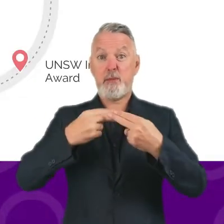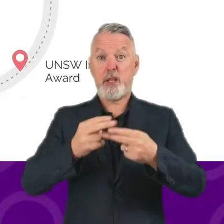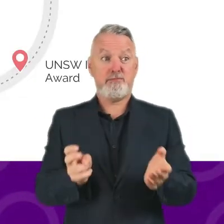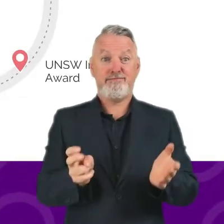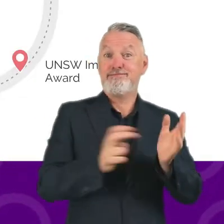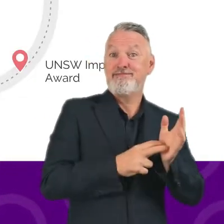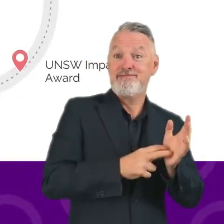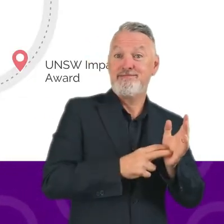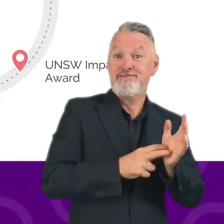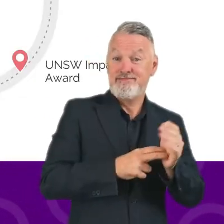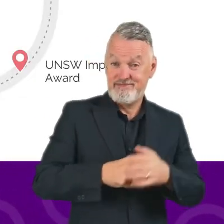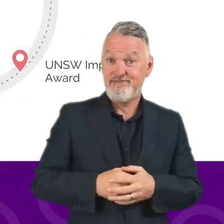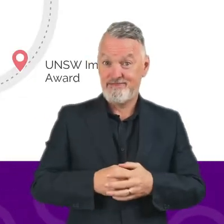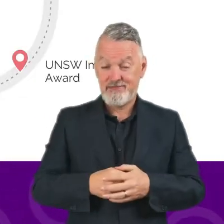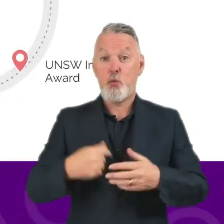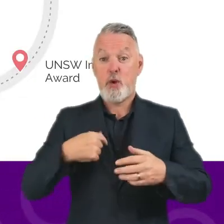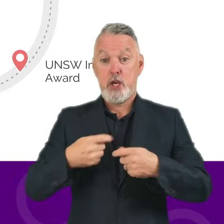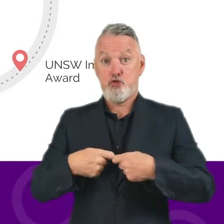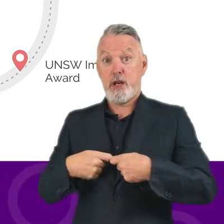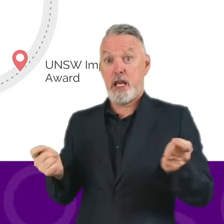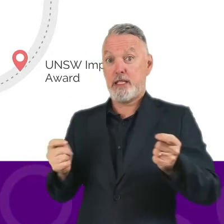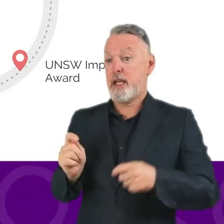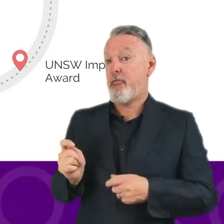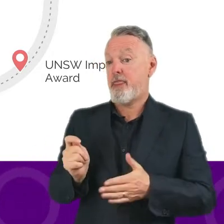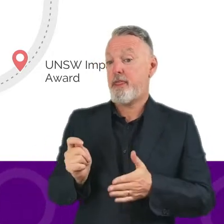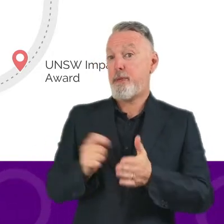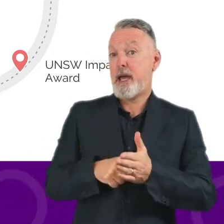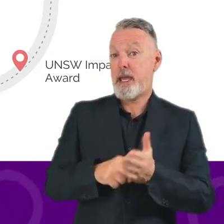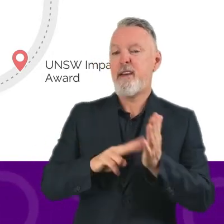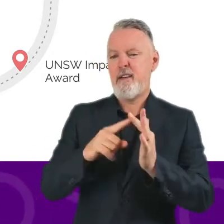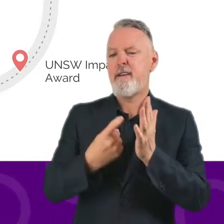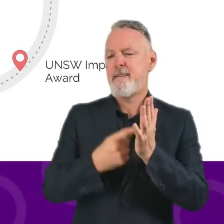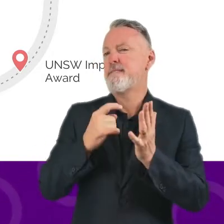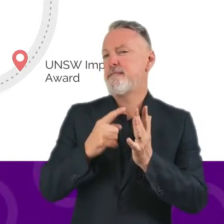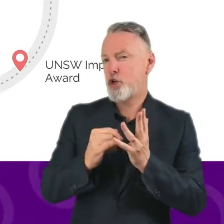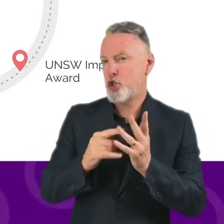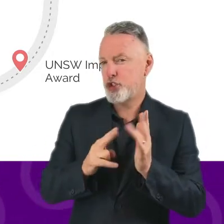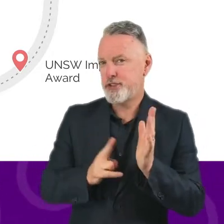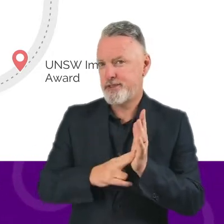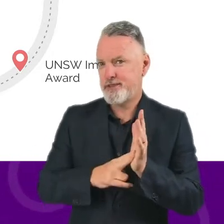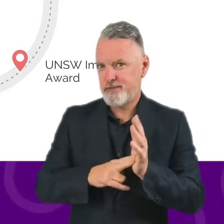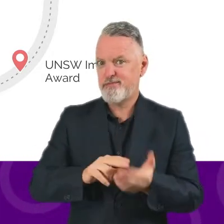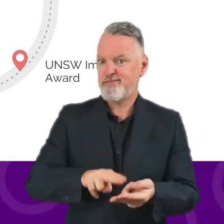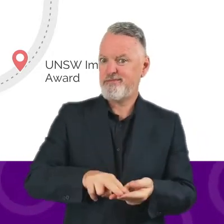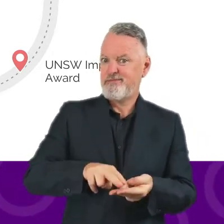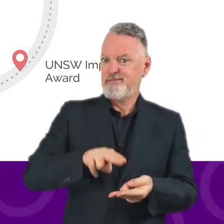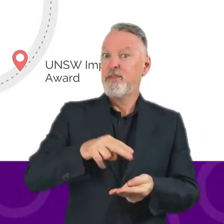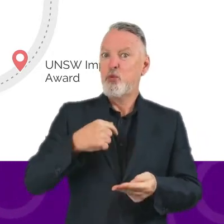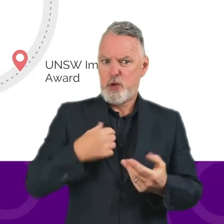have released the beta of our paid version. We have won the UNSW Impact Award and just recently